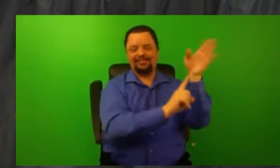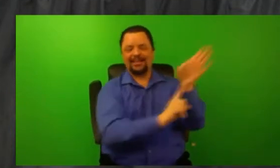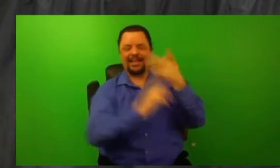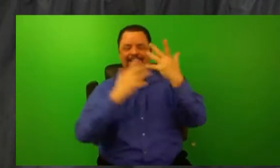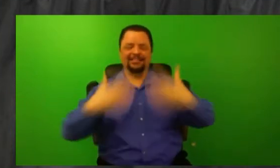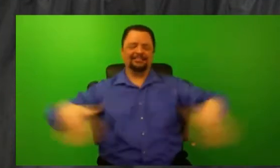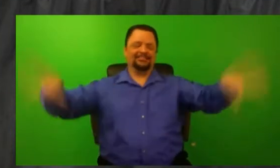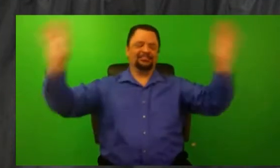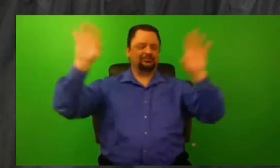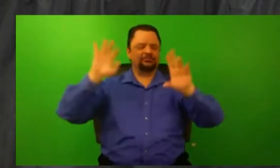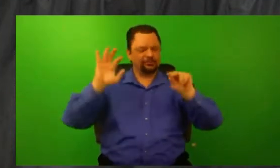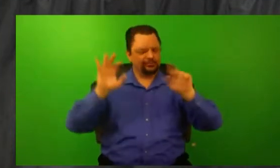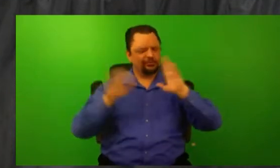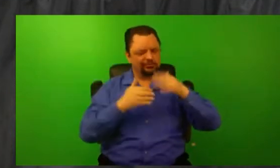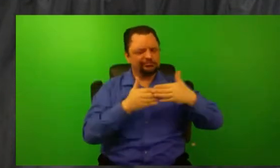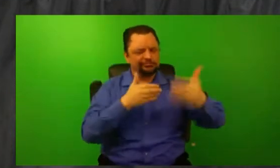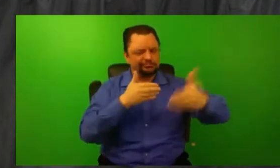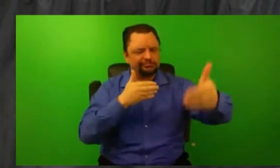venue